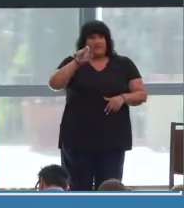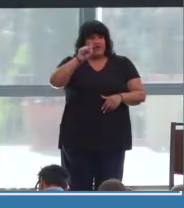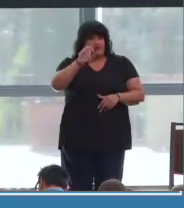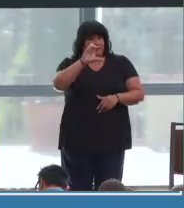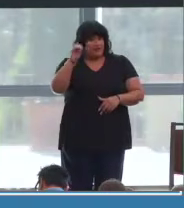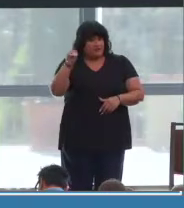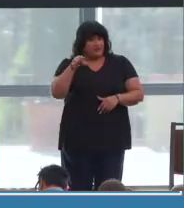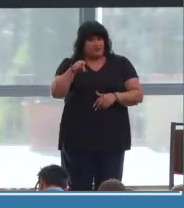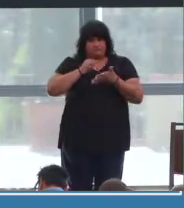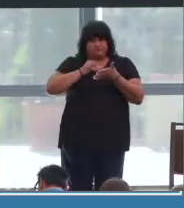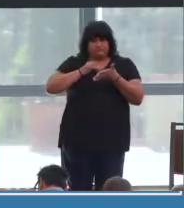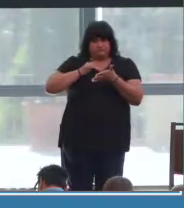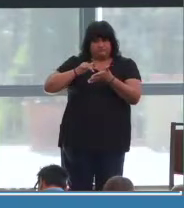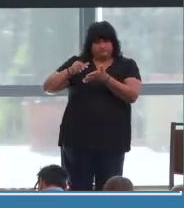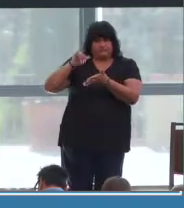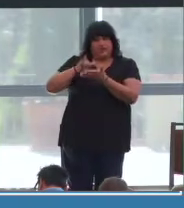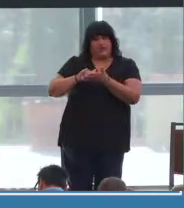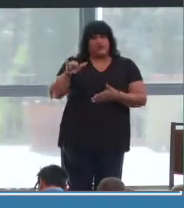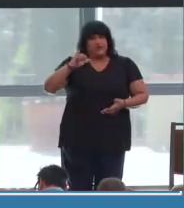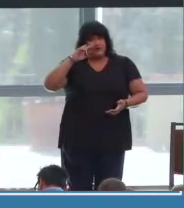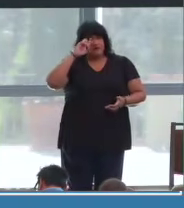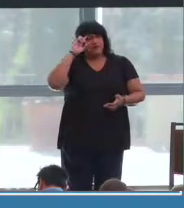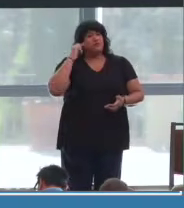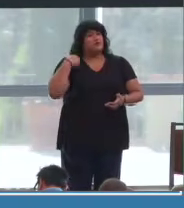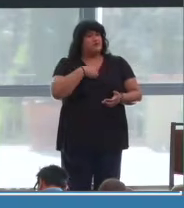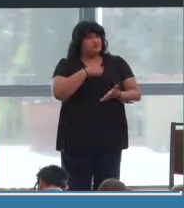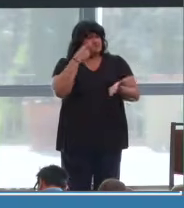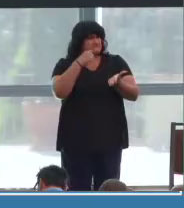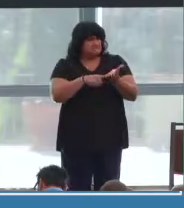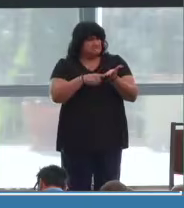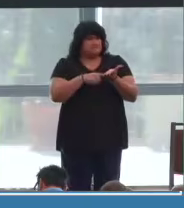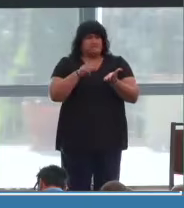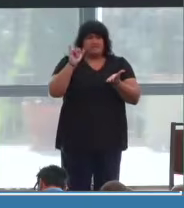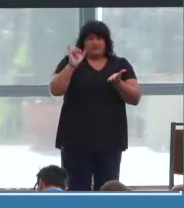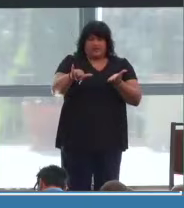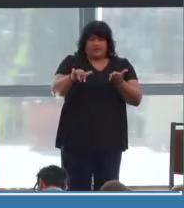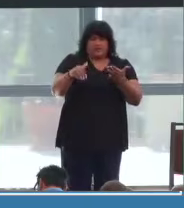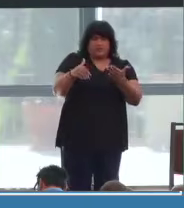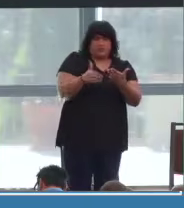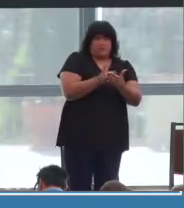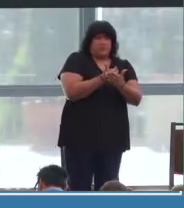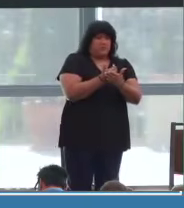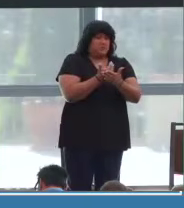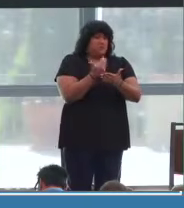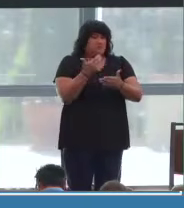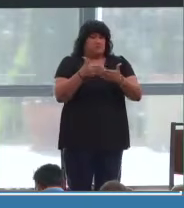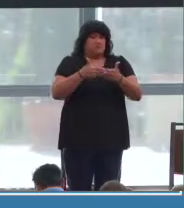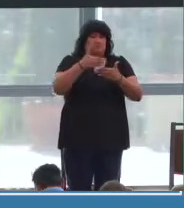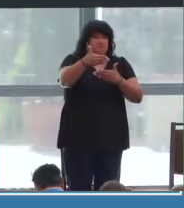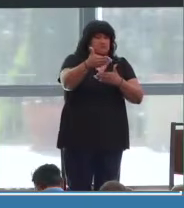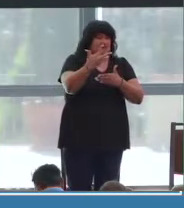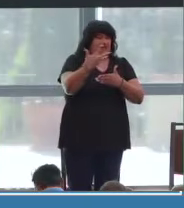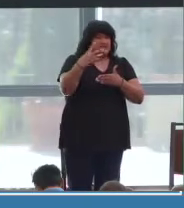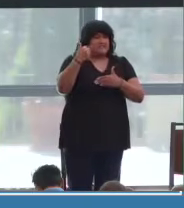company that is studying this as well. So we're going to be seeing this as the new, in 5-10 years, as the new